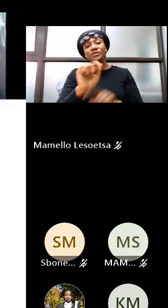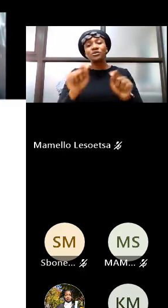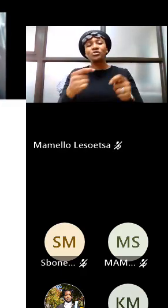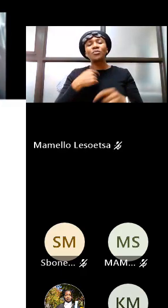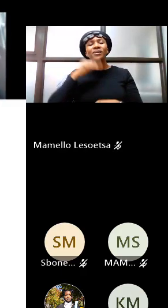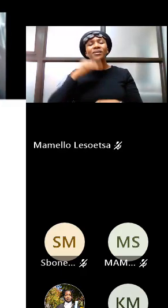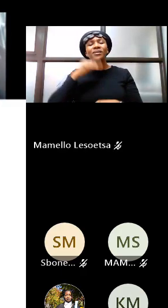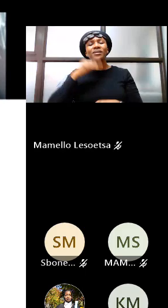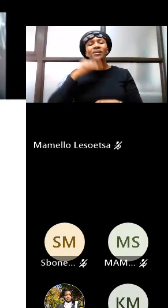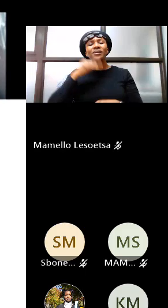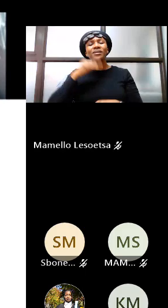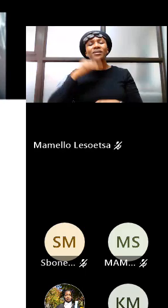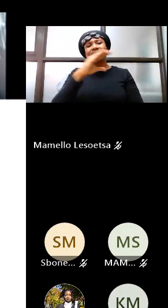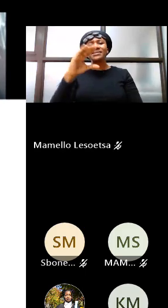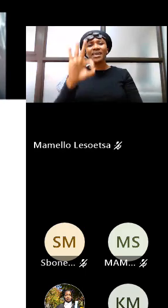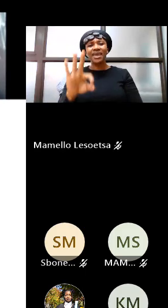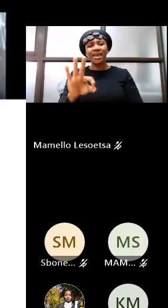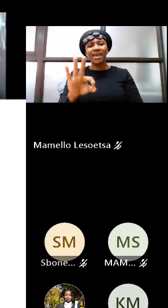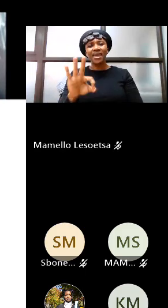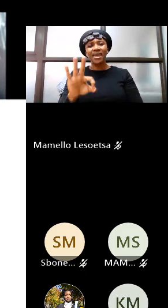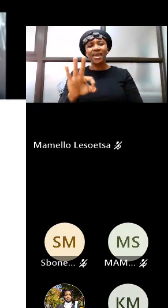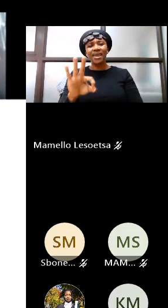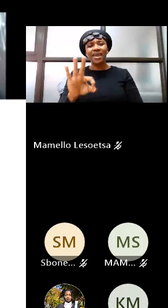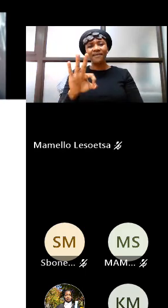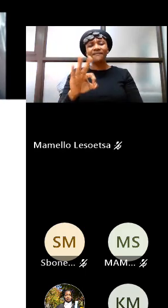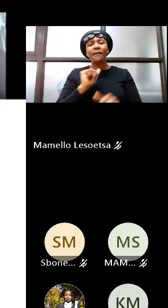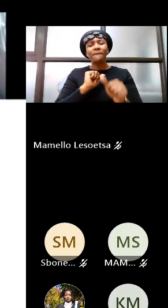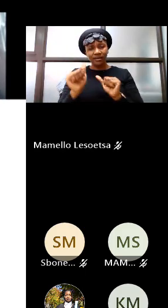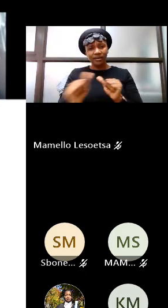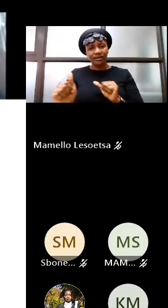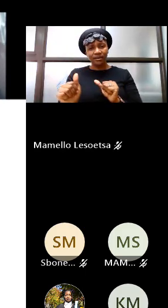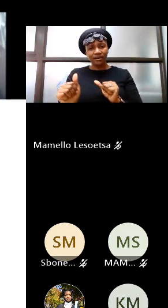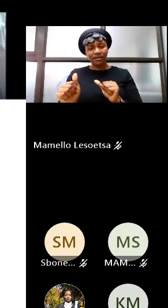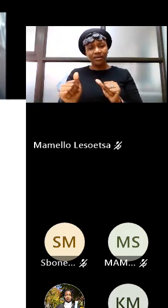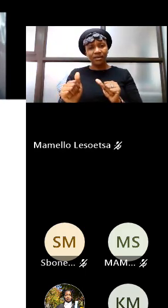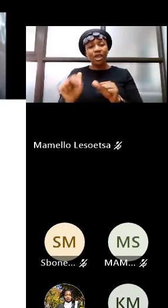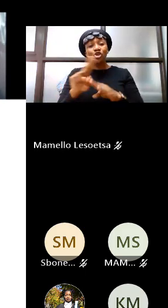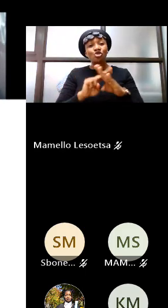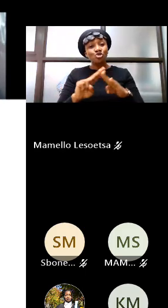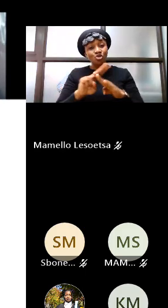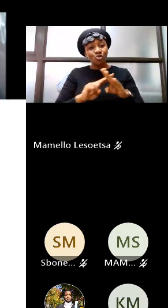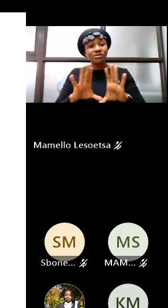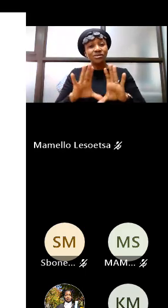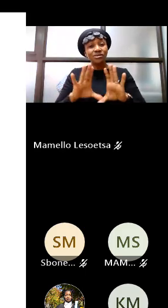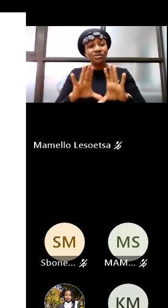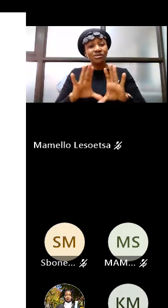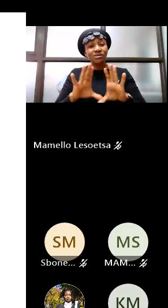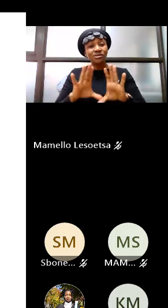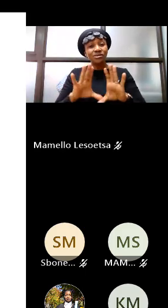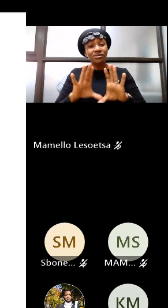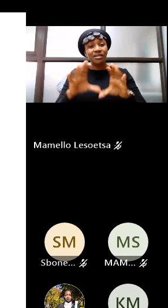ICF is much better, can be much better used to classify what